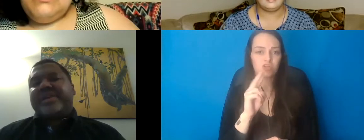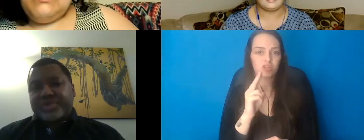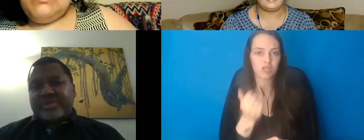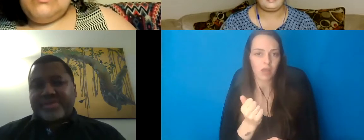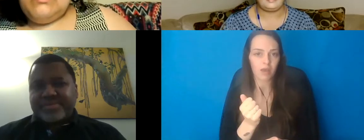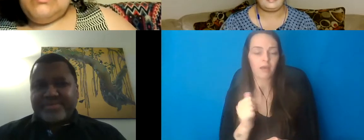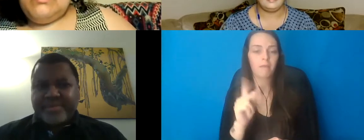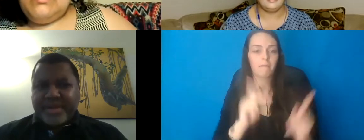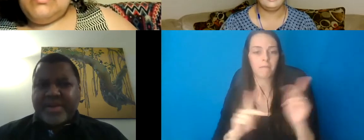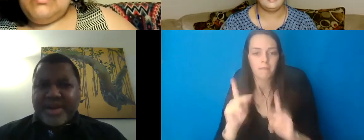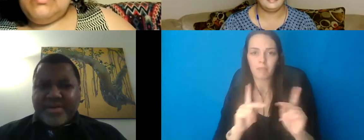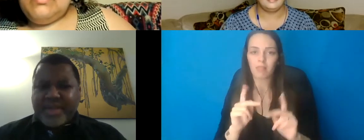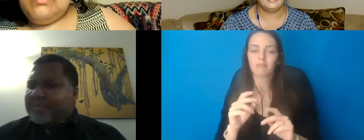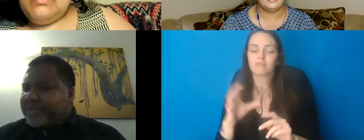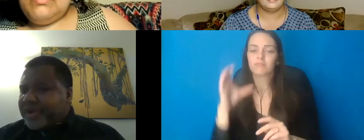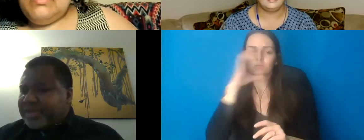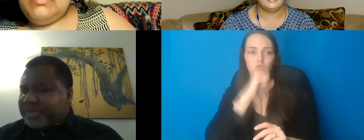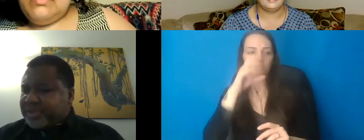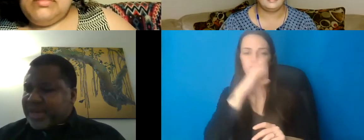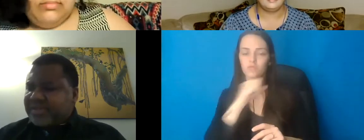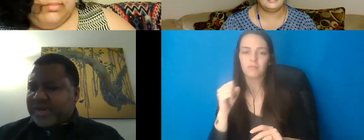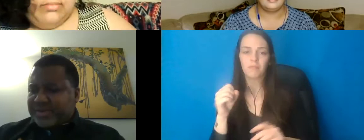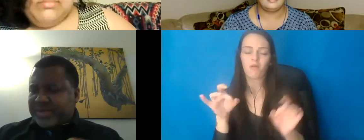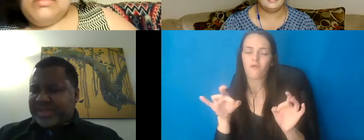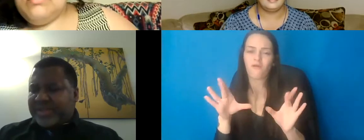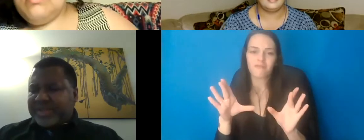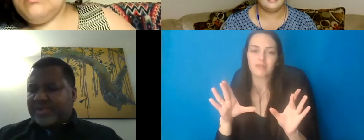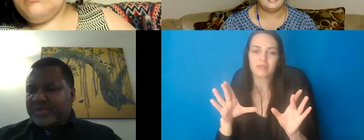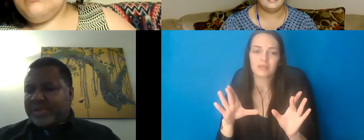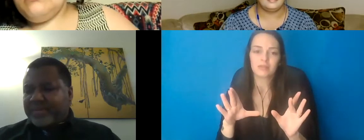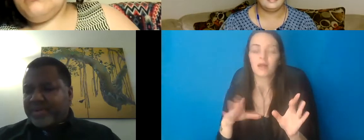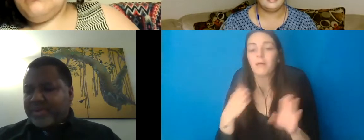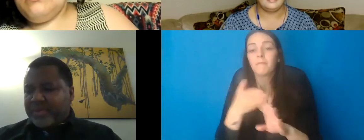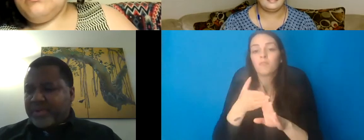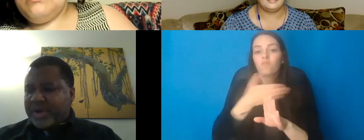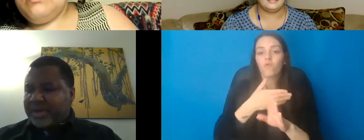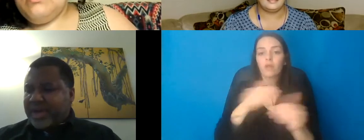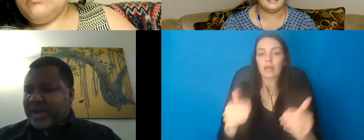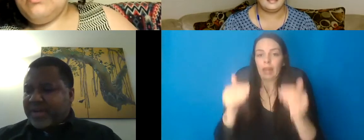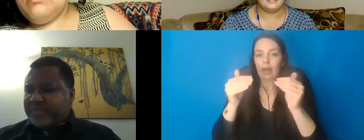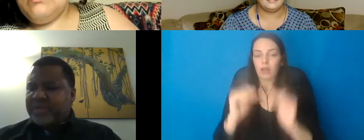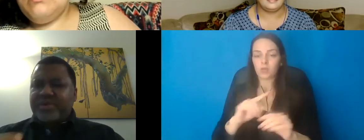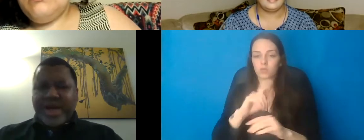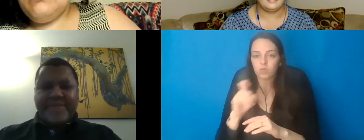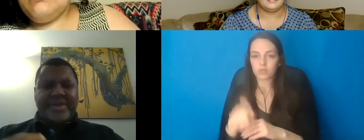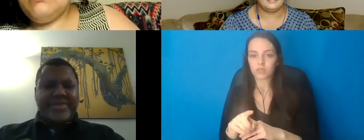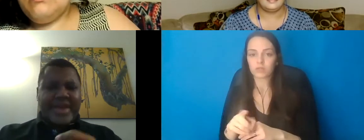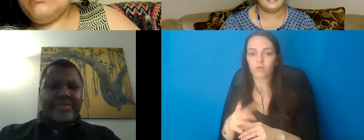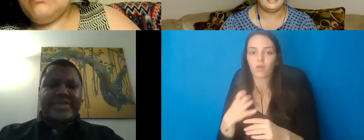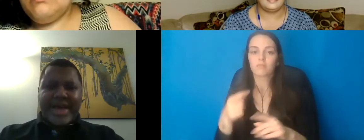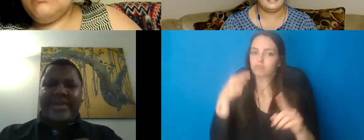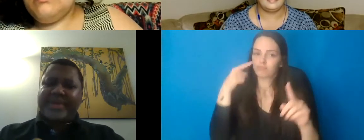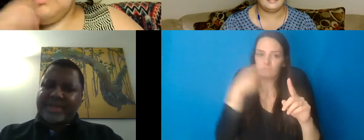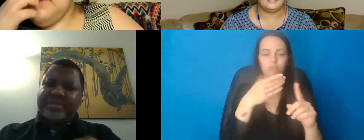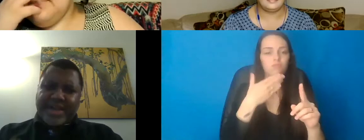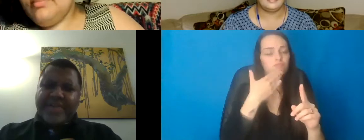violating assumptions. Before I go into the next question, because I think that's a really important point, do you have anything else